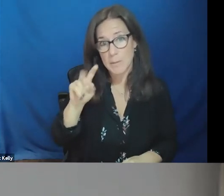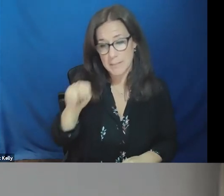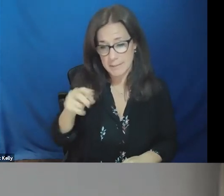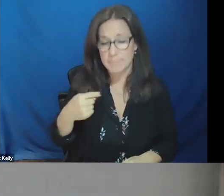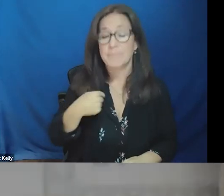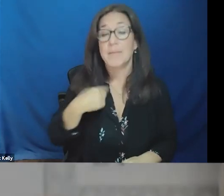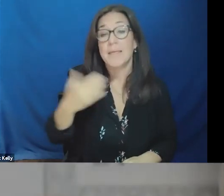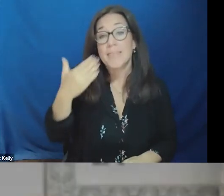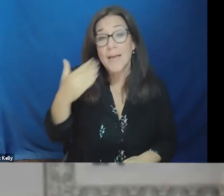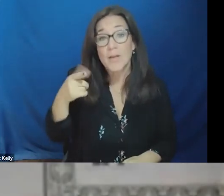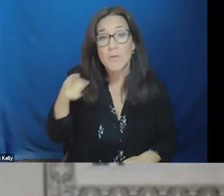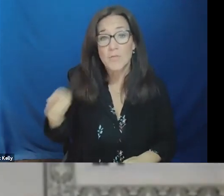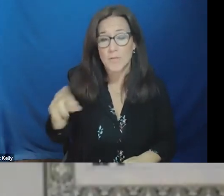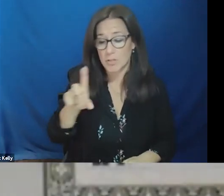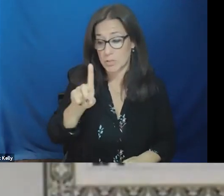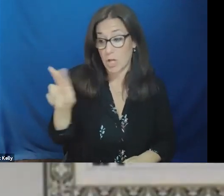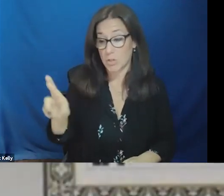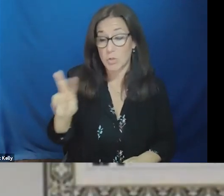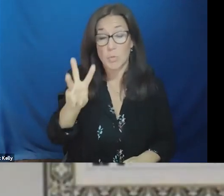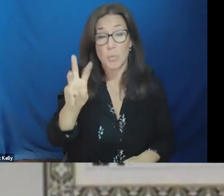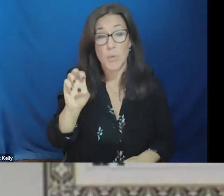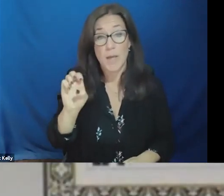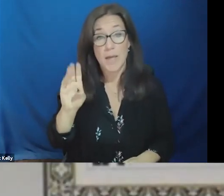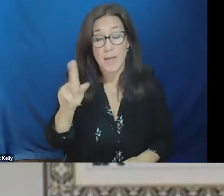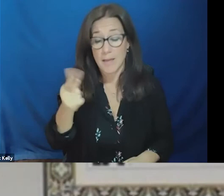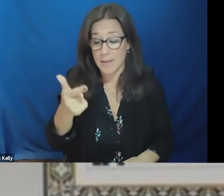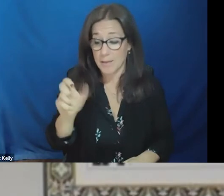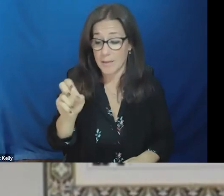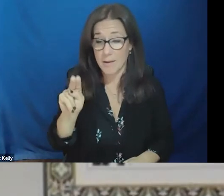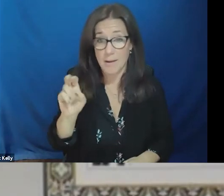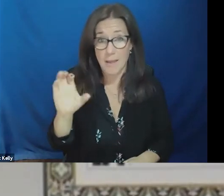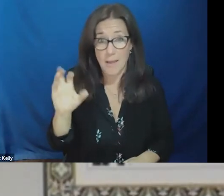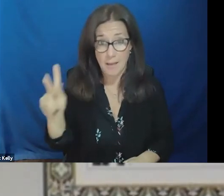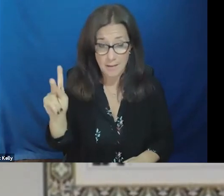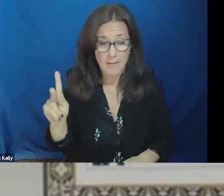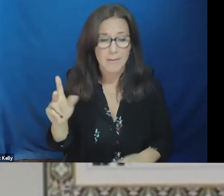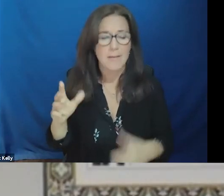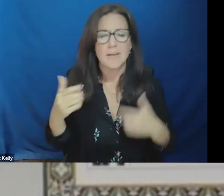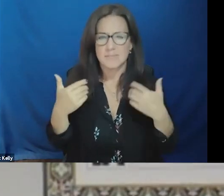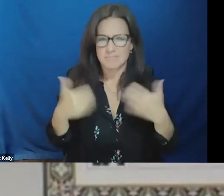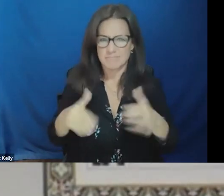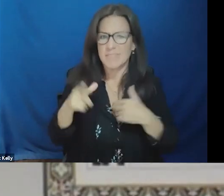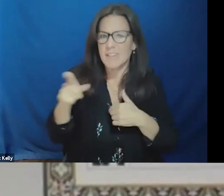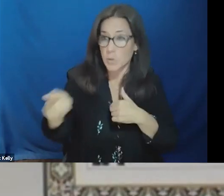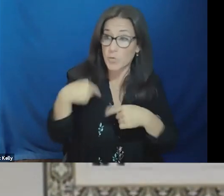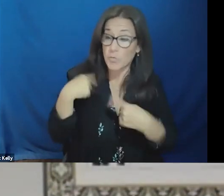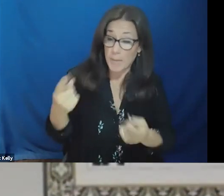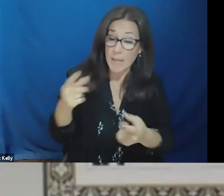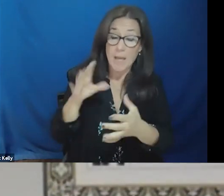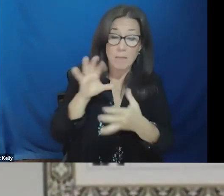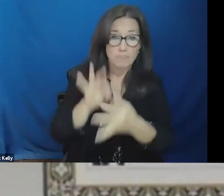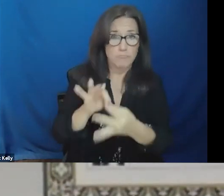of really listening and taking intake from the public comments and making the necessary adjustments to ensure that our students are